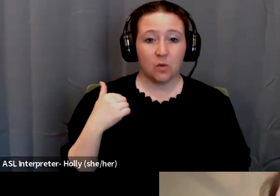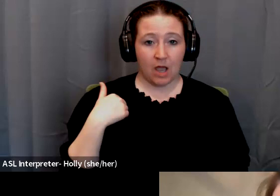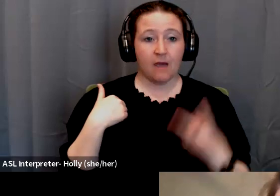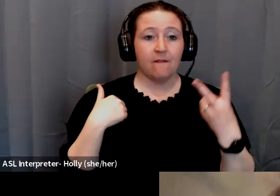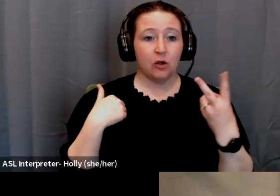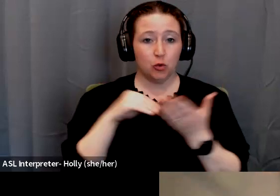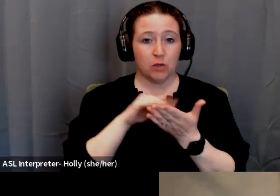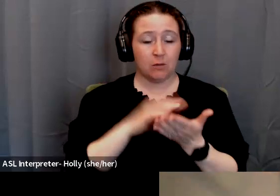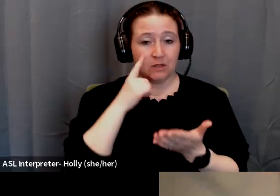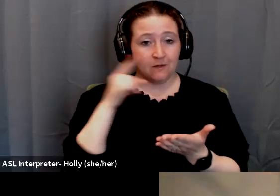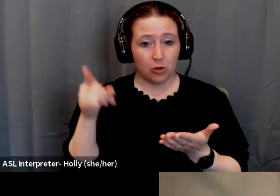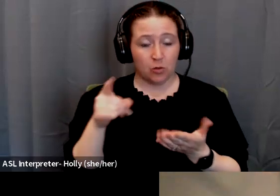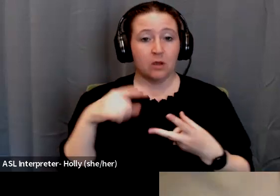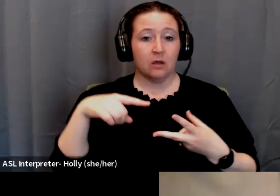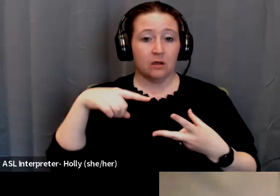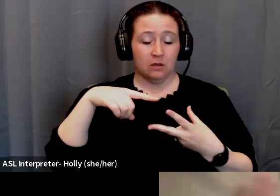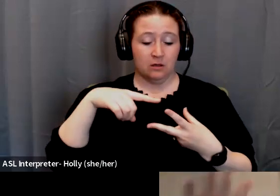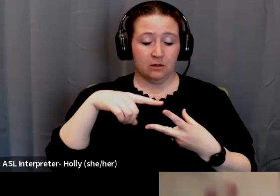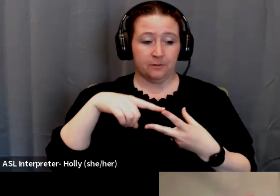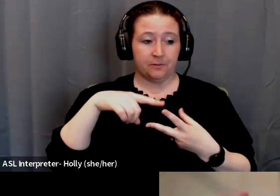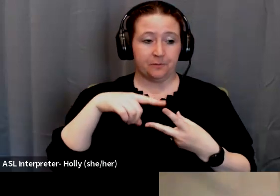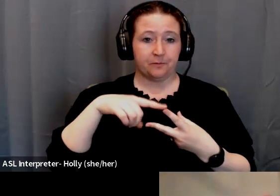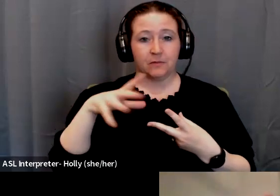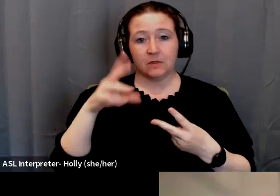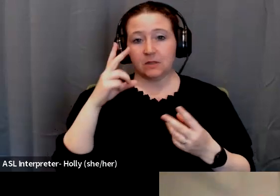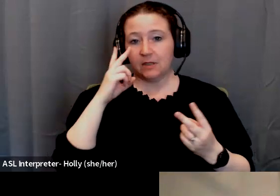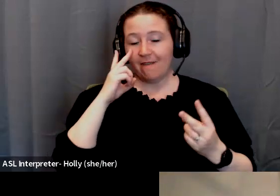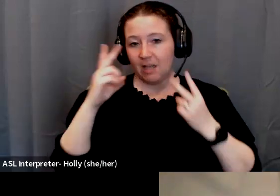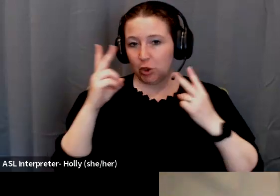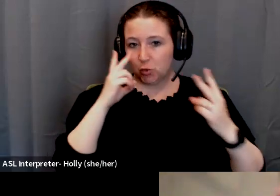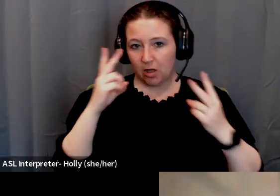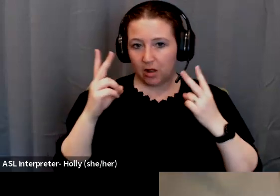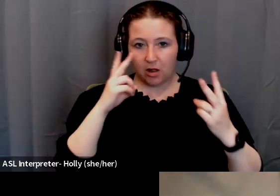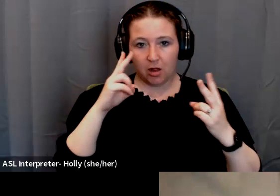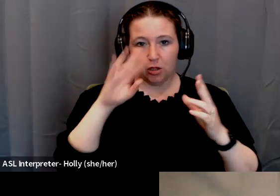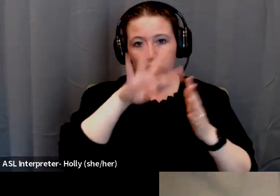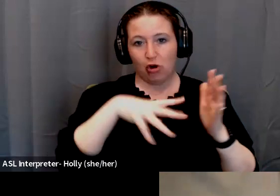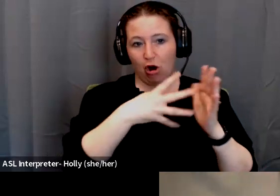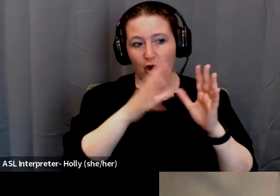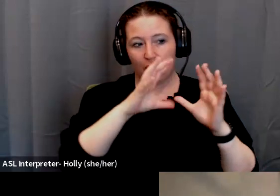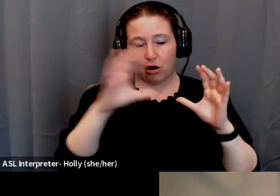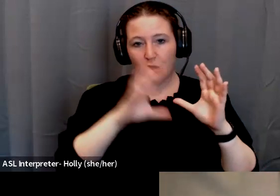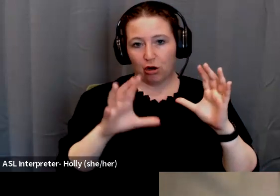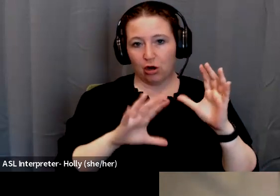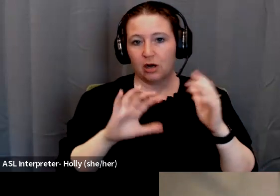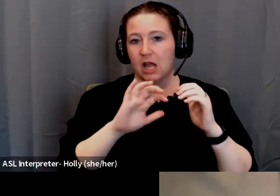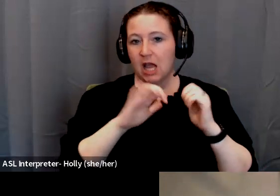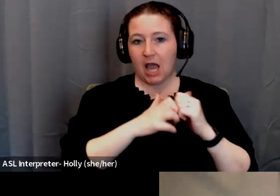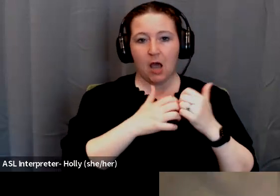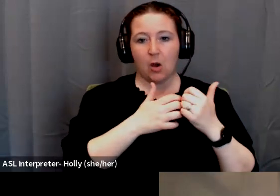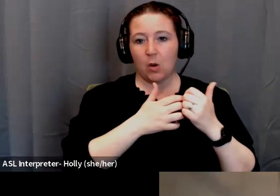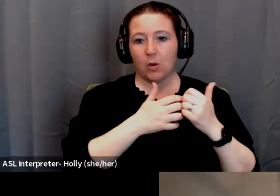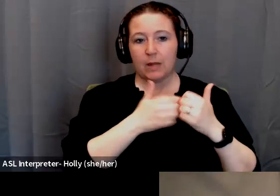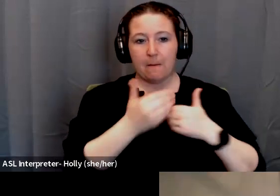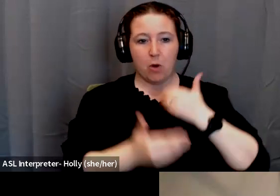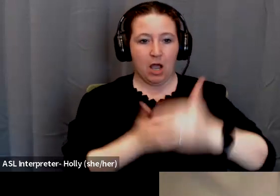for you. One is a kind of a visual chart of how the different motions fit together. Felecia had